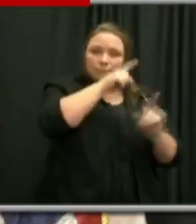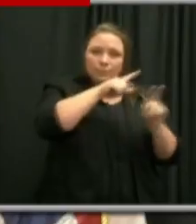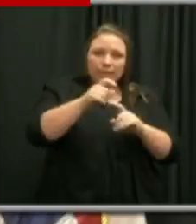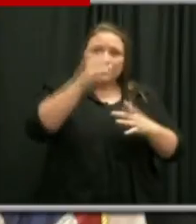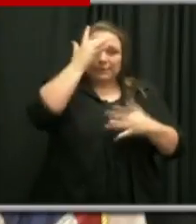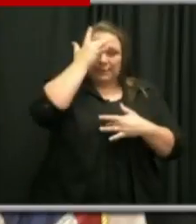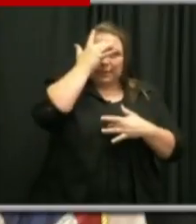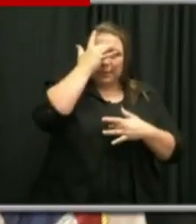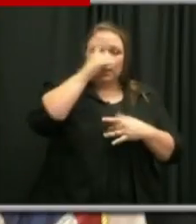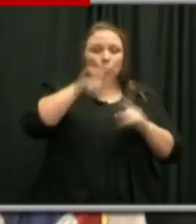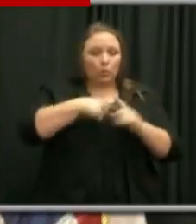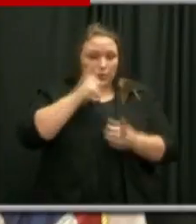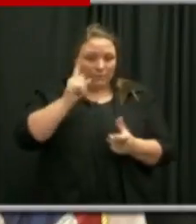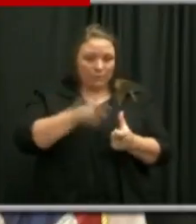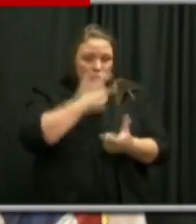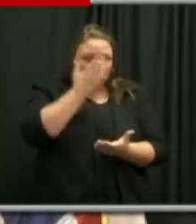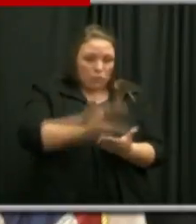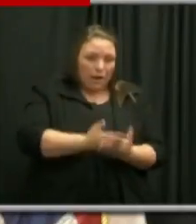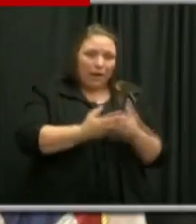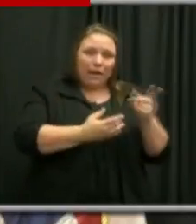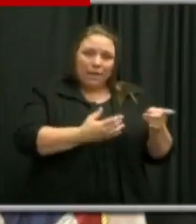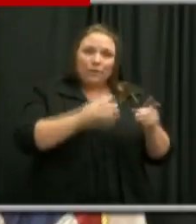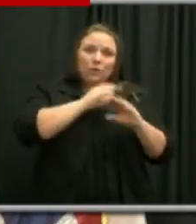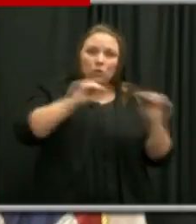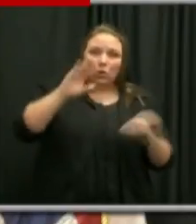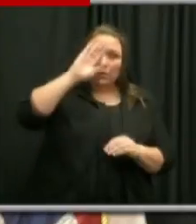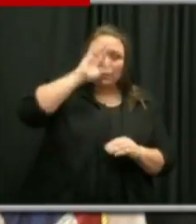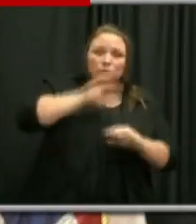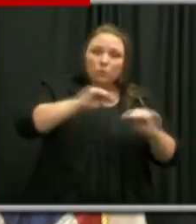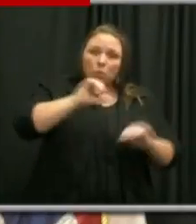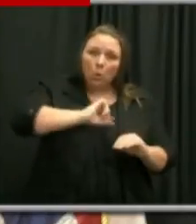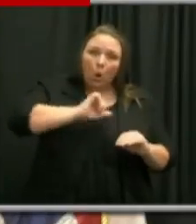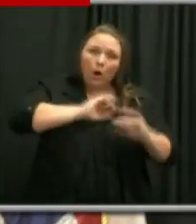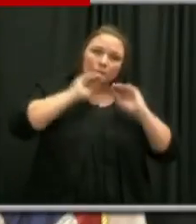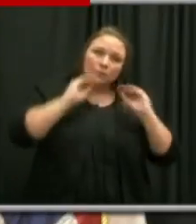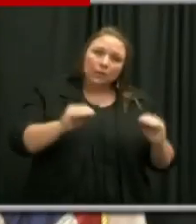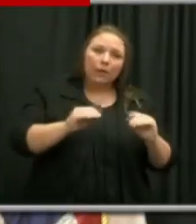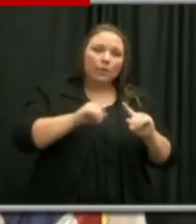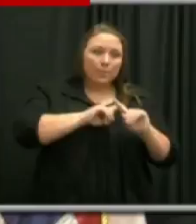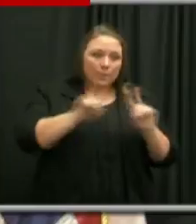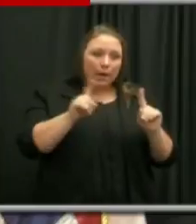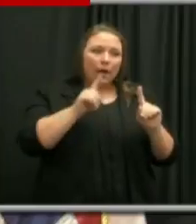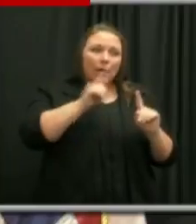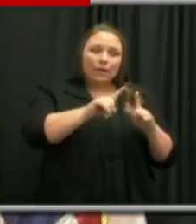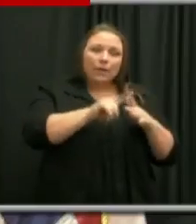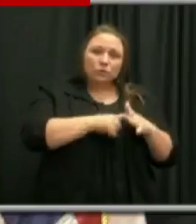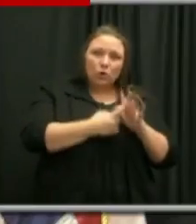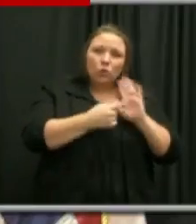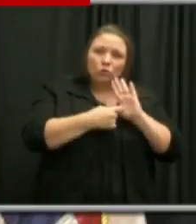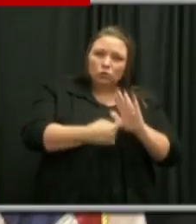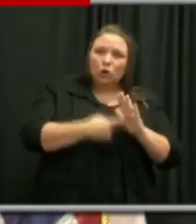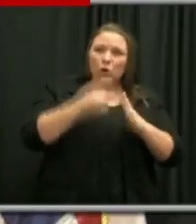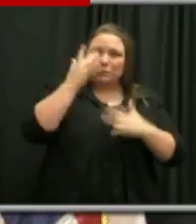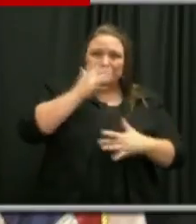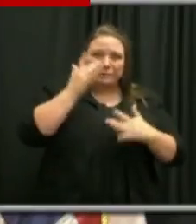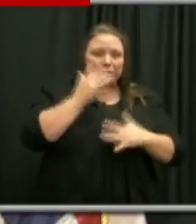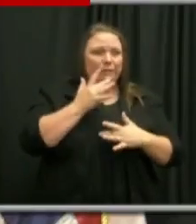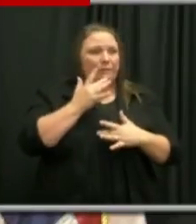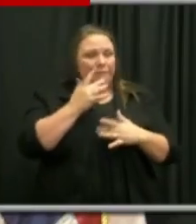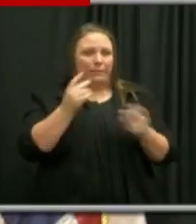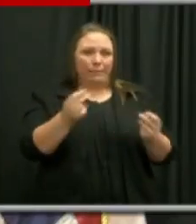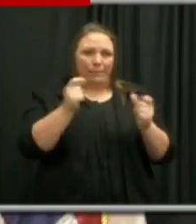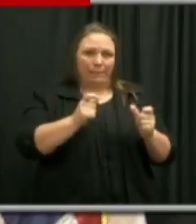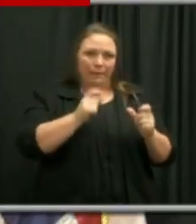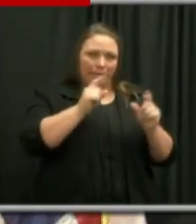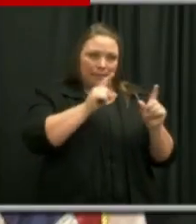screened when they first arrived at the fairgrounds and did not have any symptoms of the virus. When the individuals started showing symptoms, they were tested and